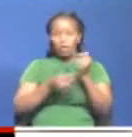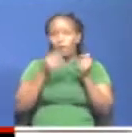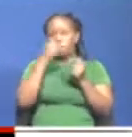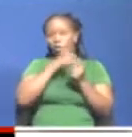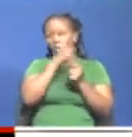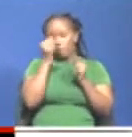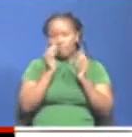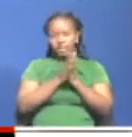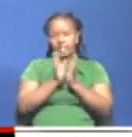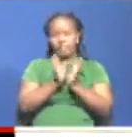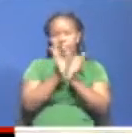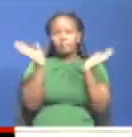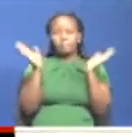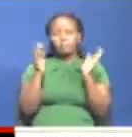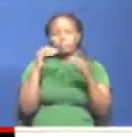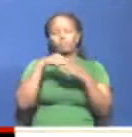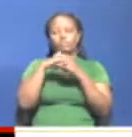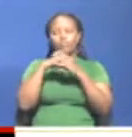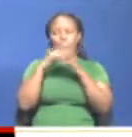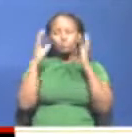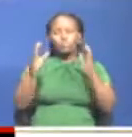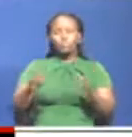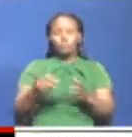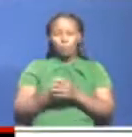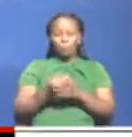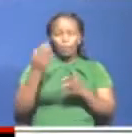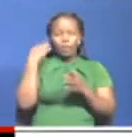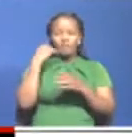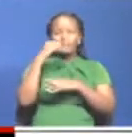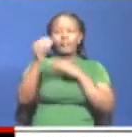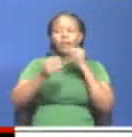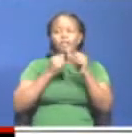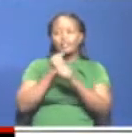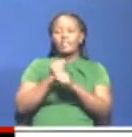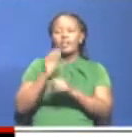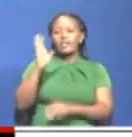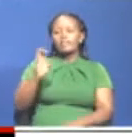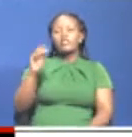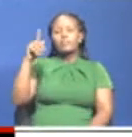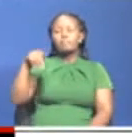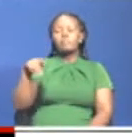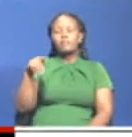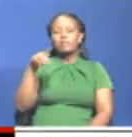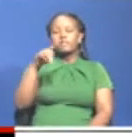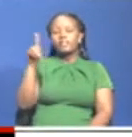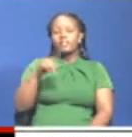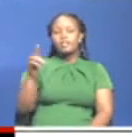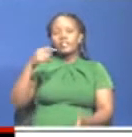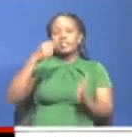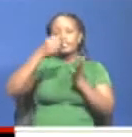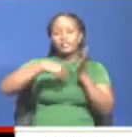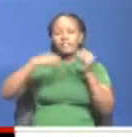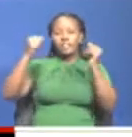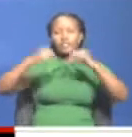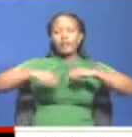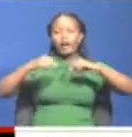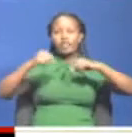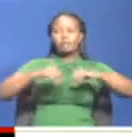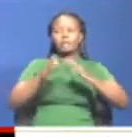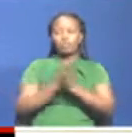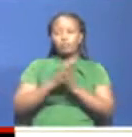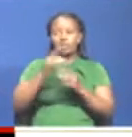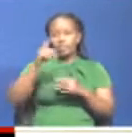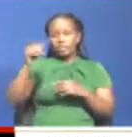developers. Last year, the Export Processing Zone Authority signed an agreement with the Taita Taveta County Government to